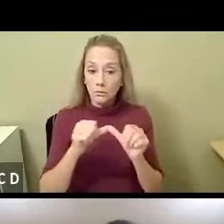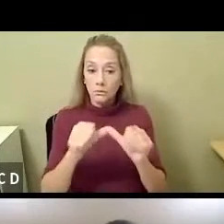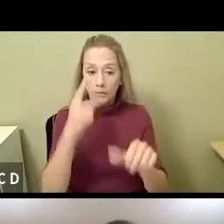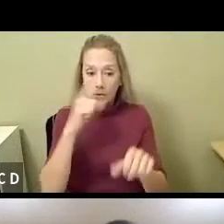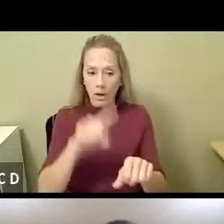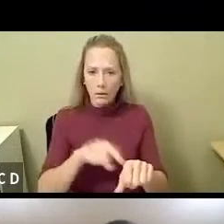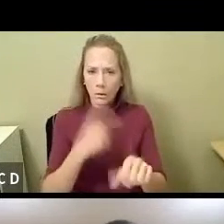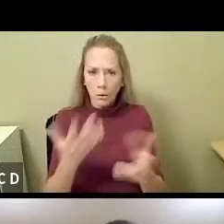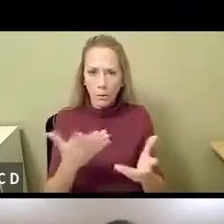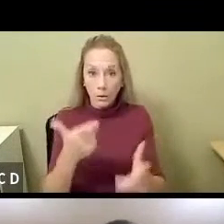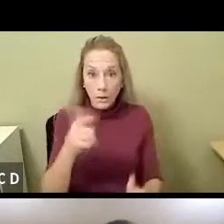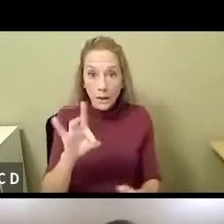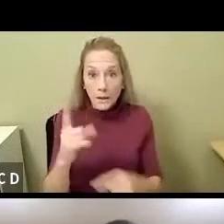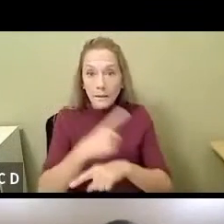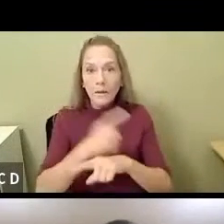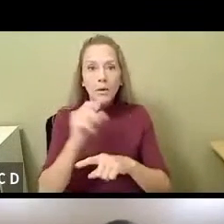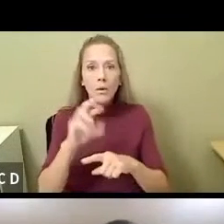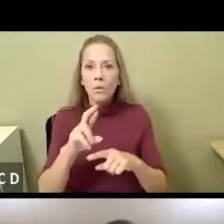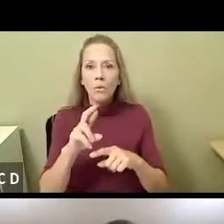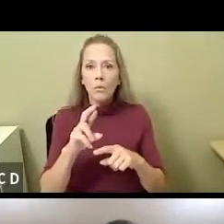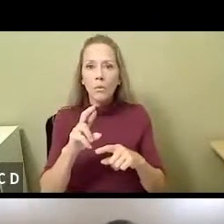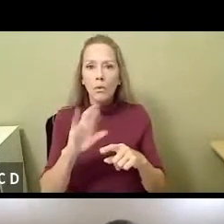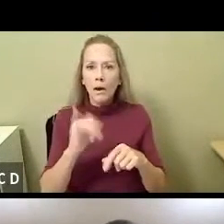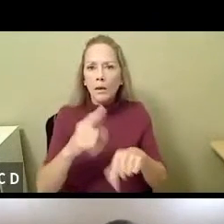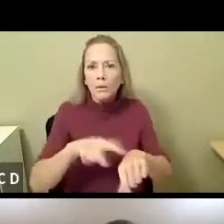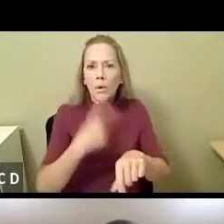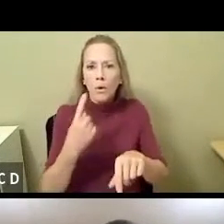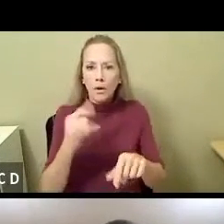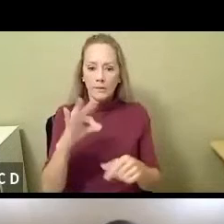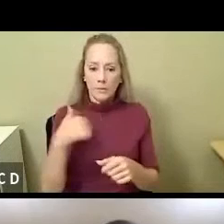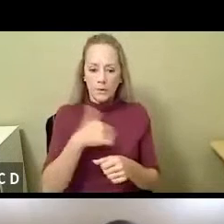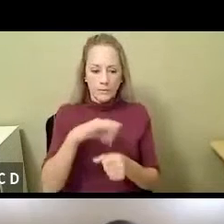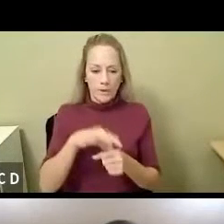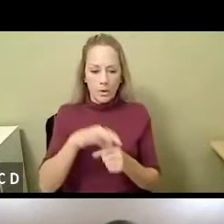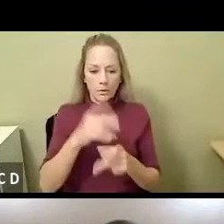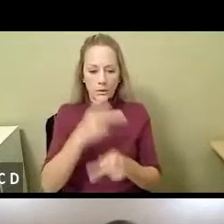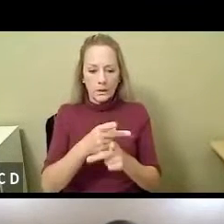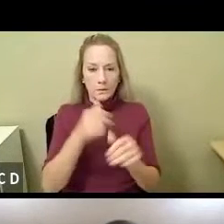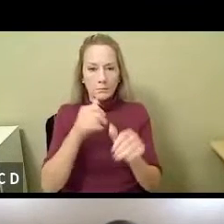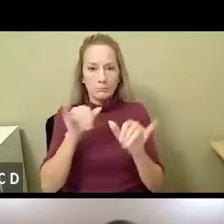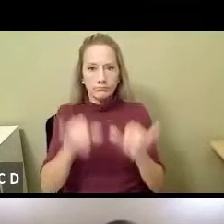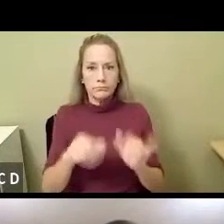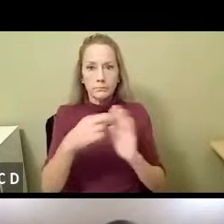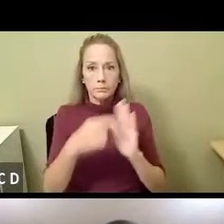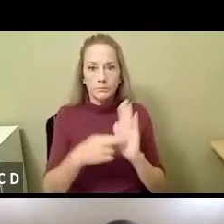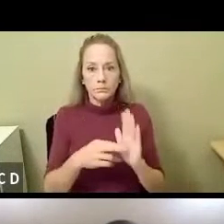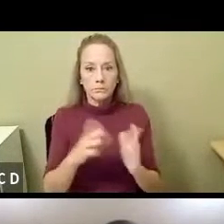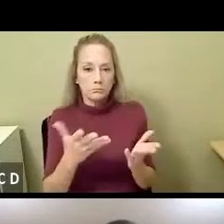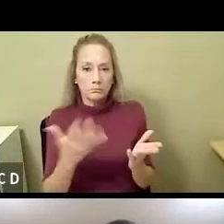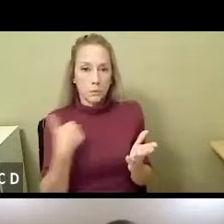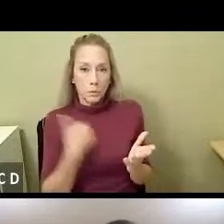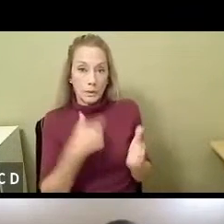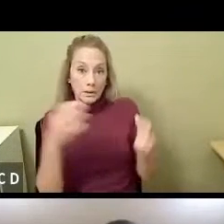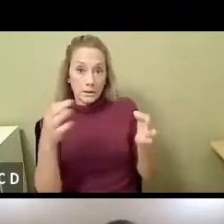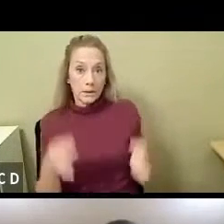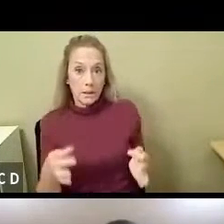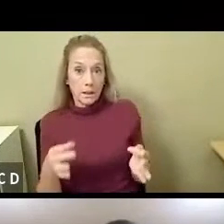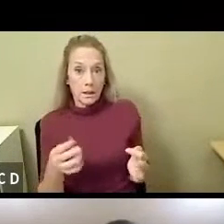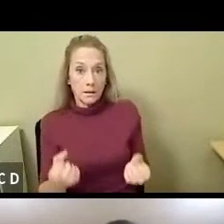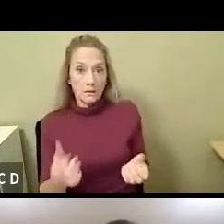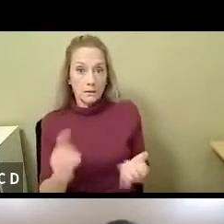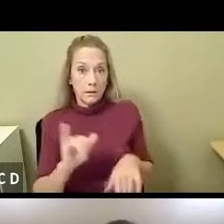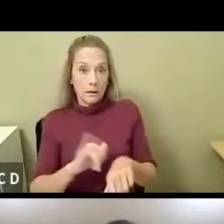long would that extension be, or renew? It would be as long as we want it to be.